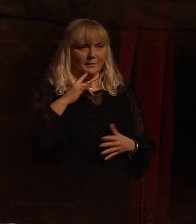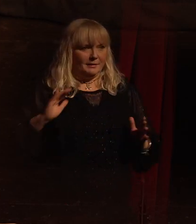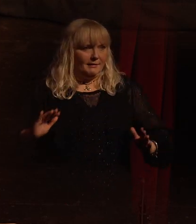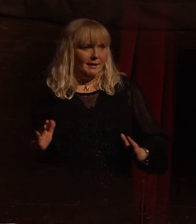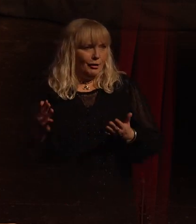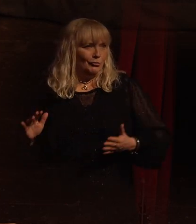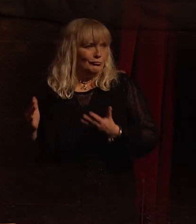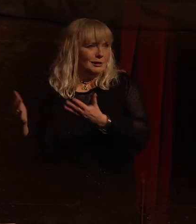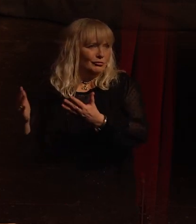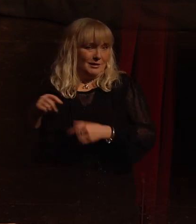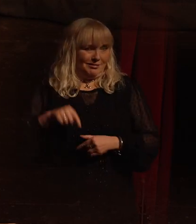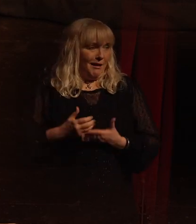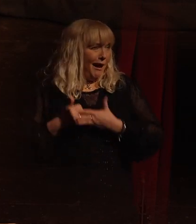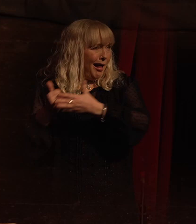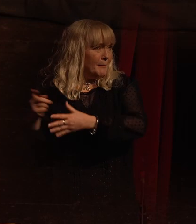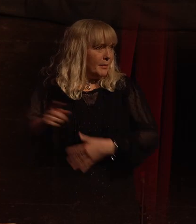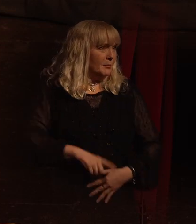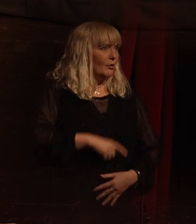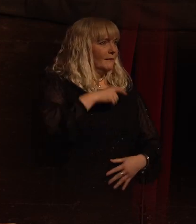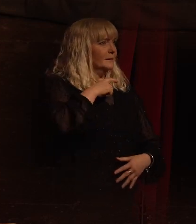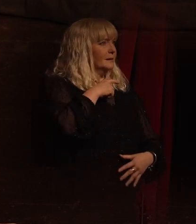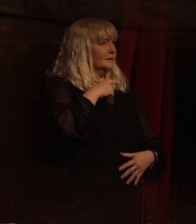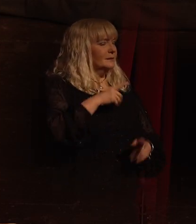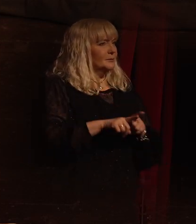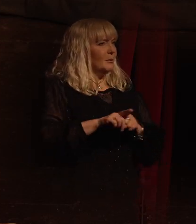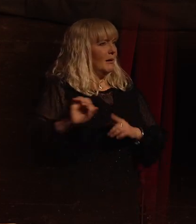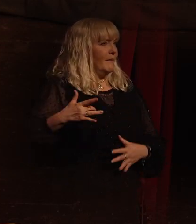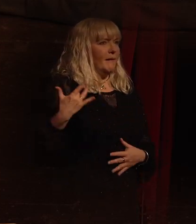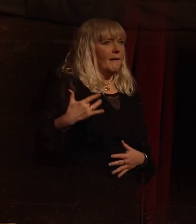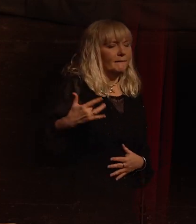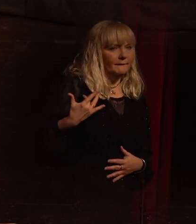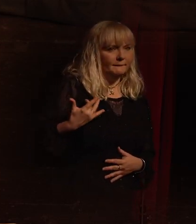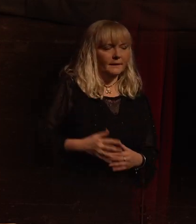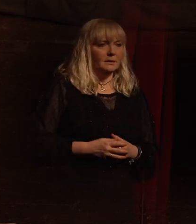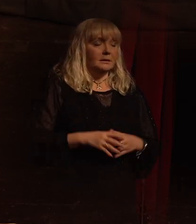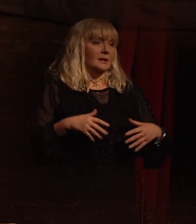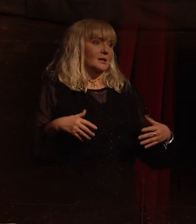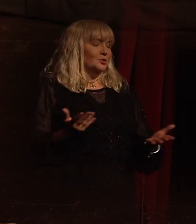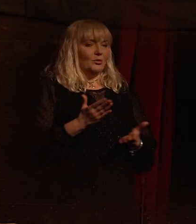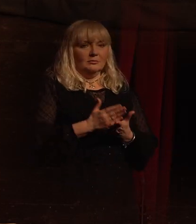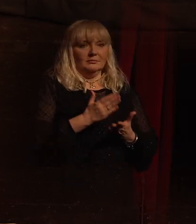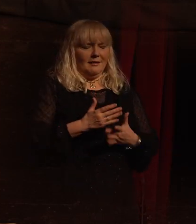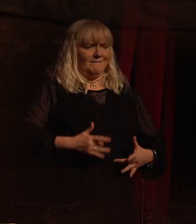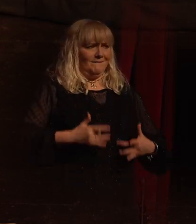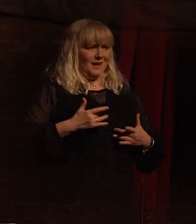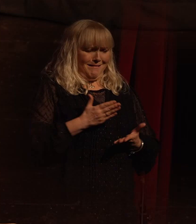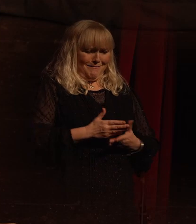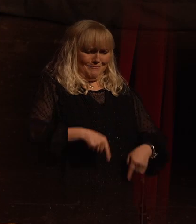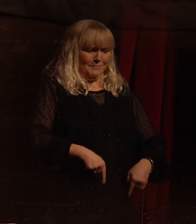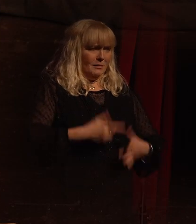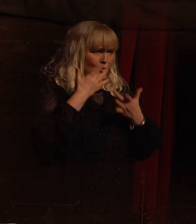be. So I just want to say thanks very much to NTDF. I'm sure the show is going to be absolutely